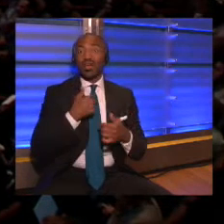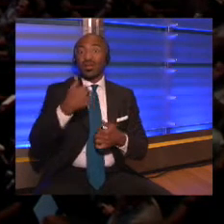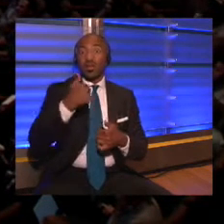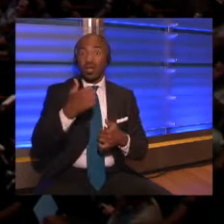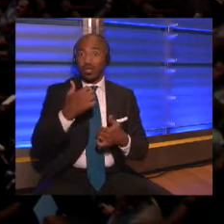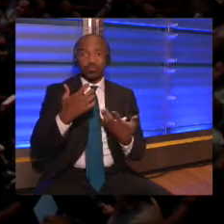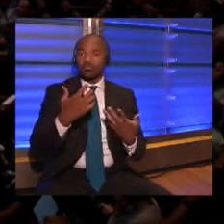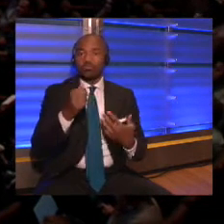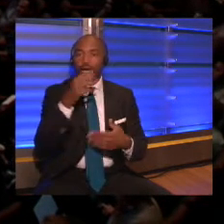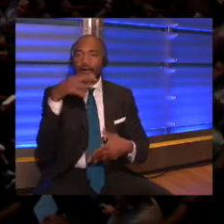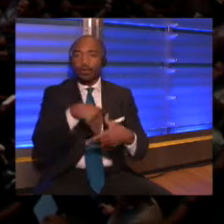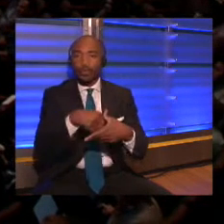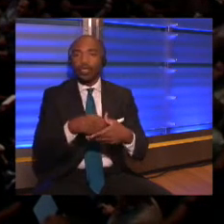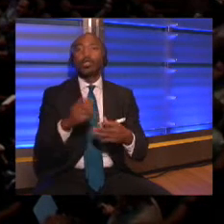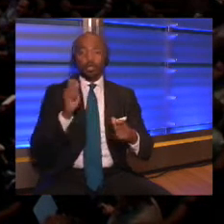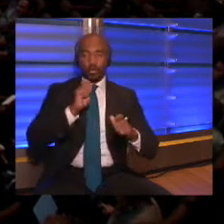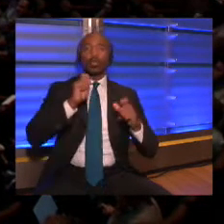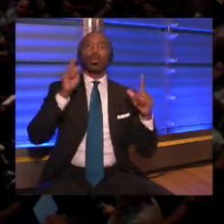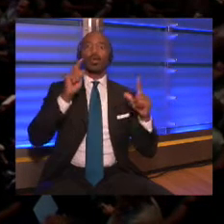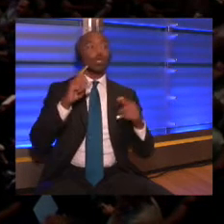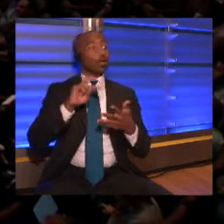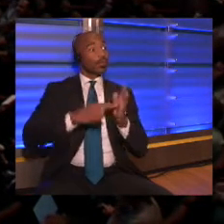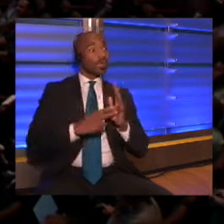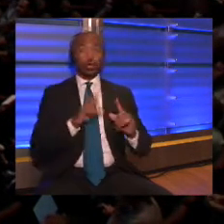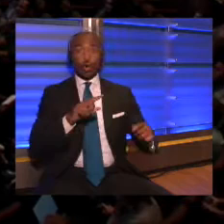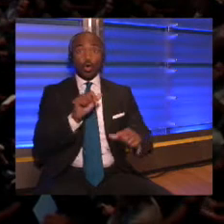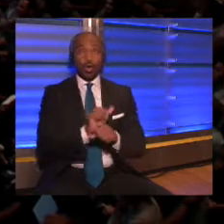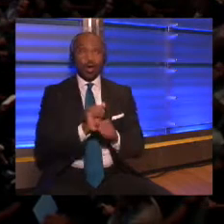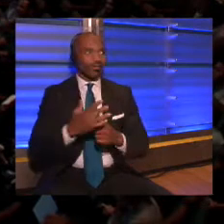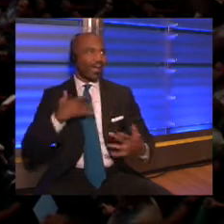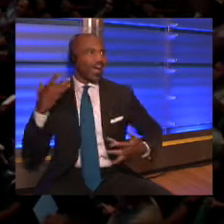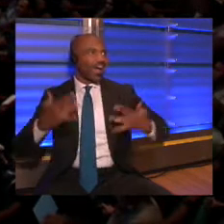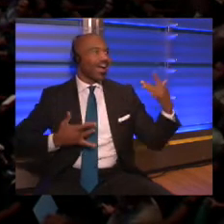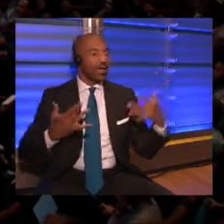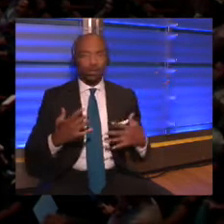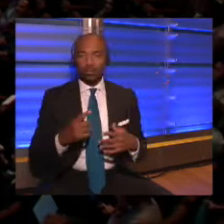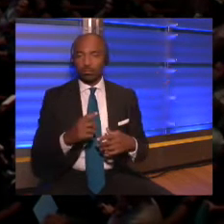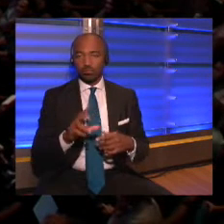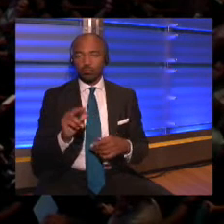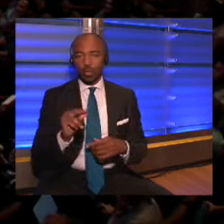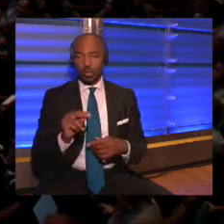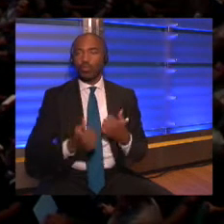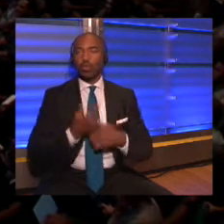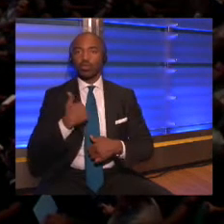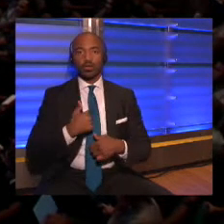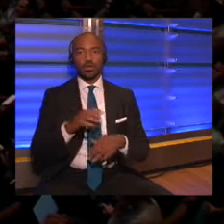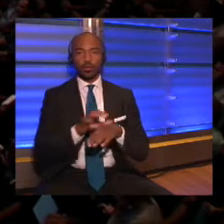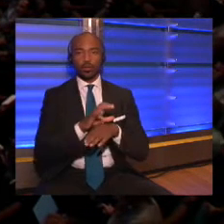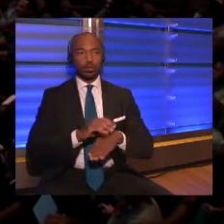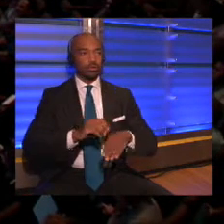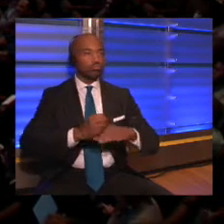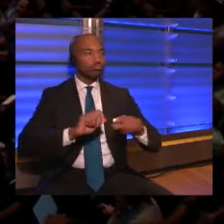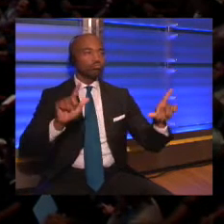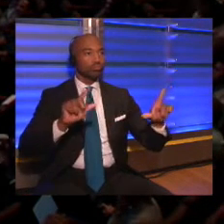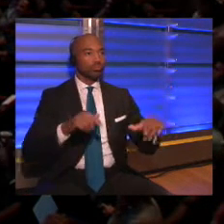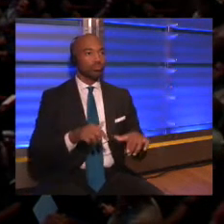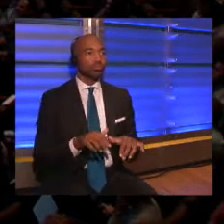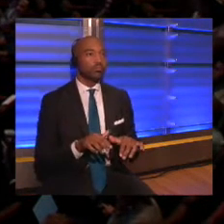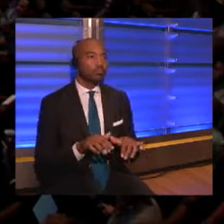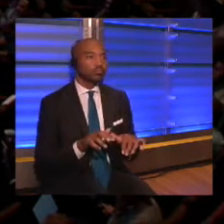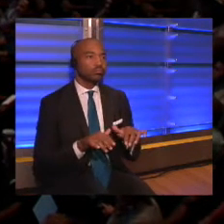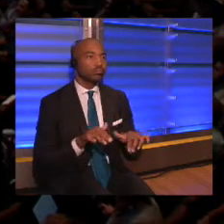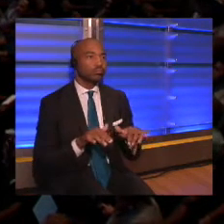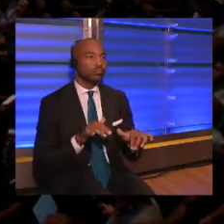And it's not like we're getting to work and we're all fired up when we get there, right? For many of us, we're staring at a screen. It's solitary, it's sedentary, it's not